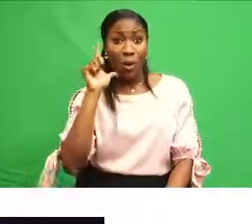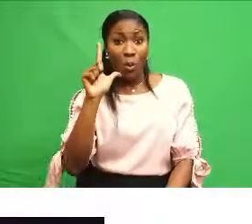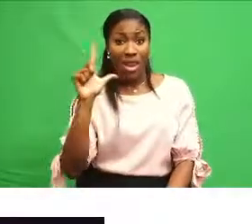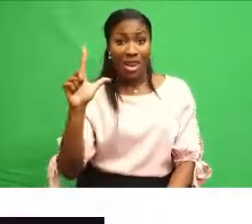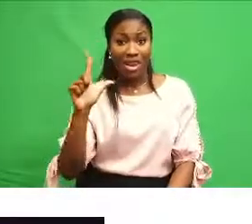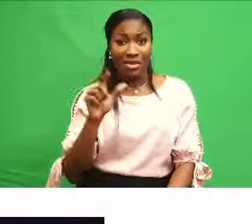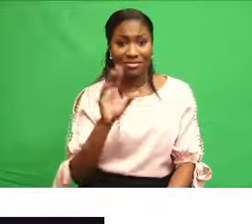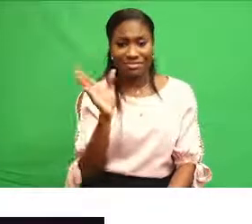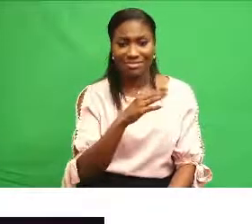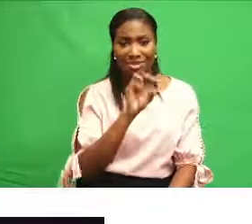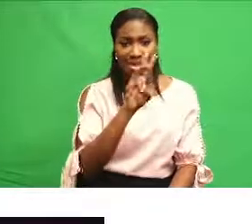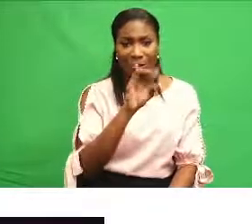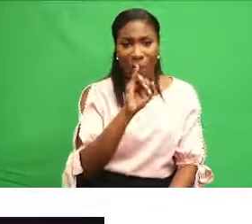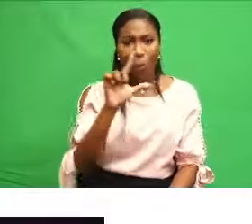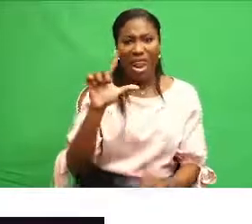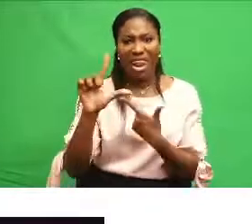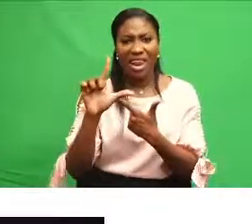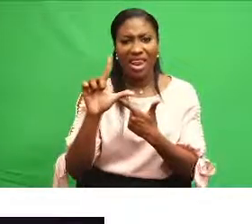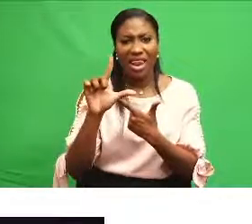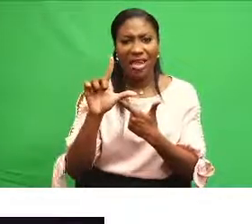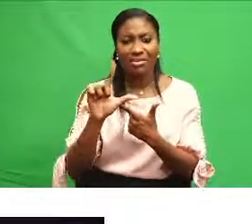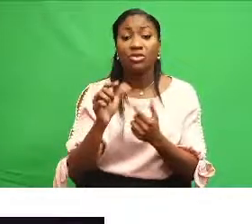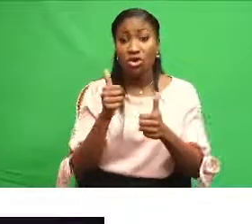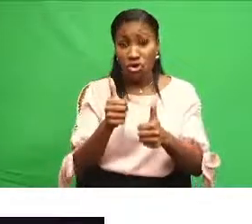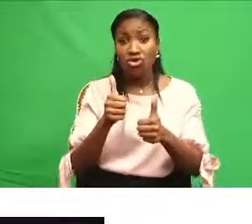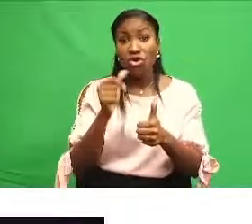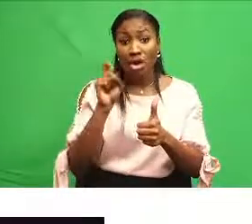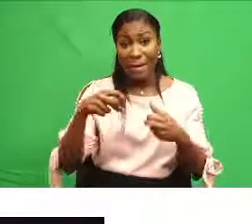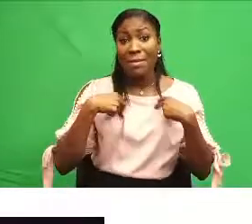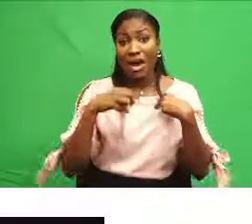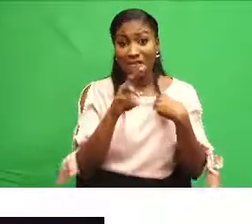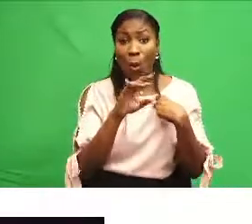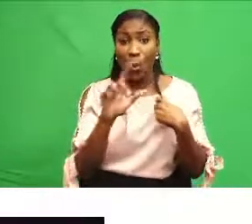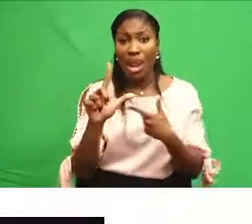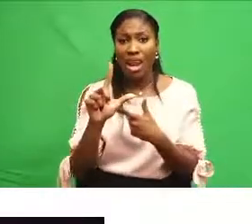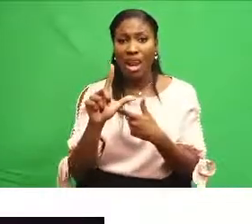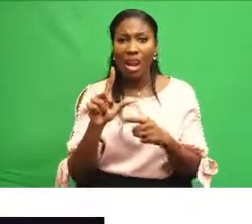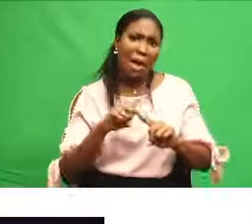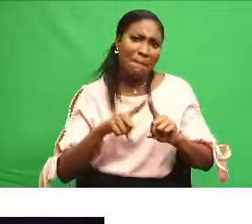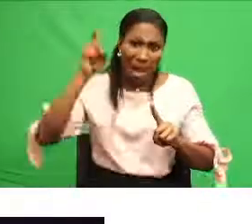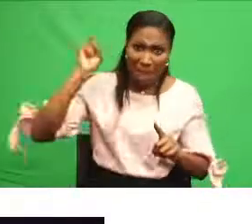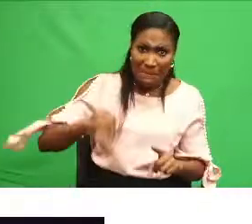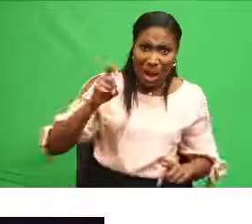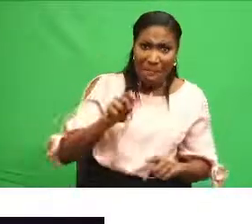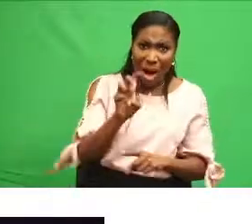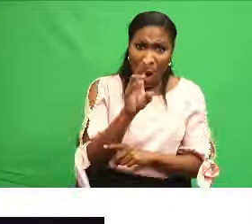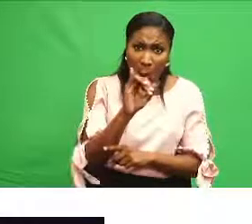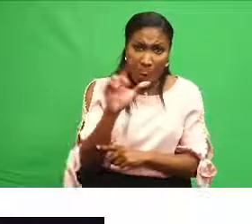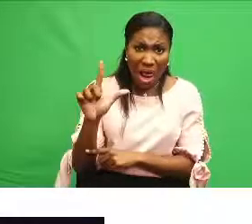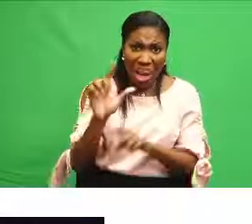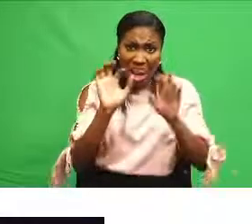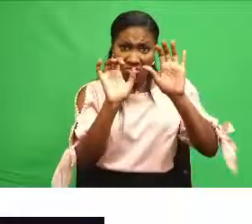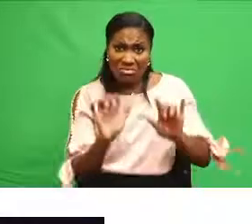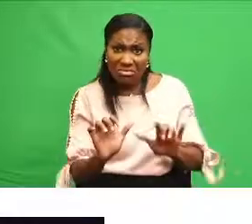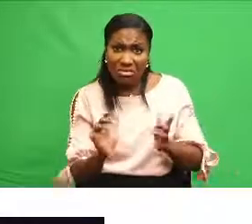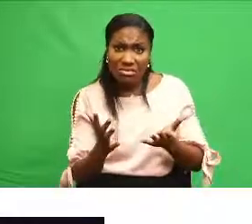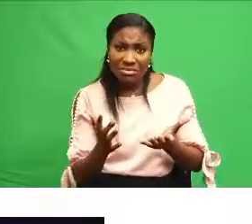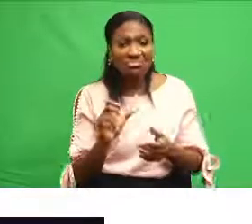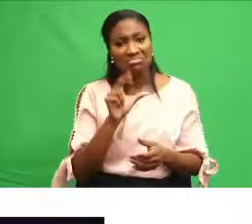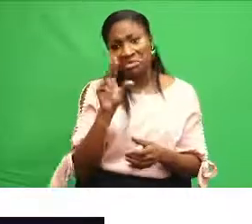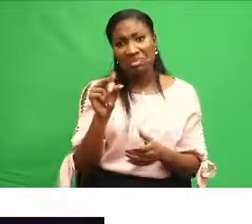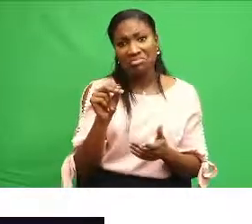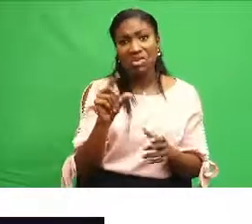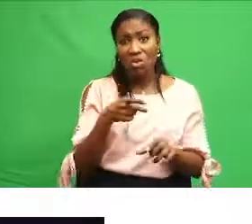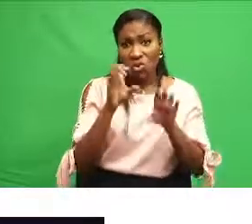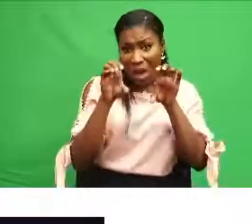is not absolutely necessary to have a will. There are ways that you can make provision for